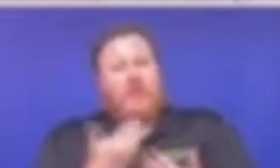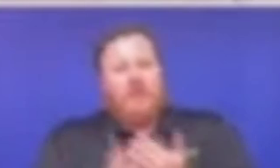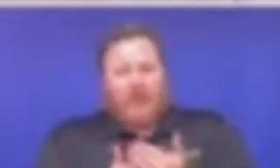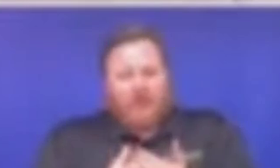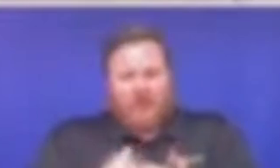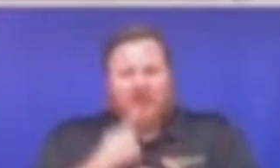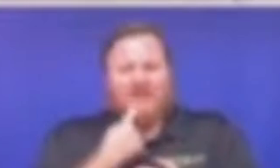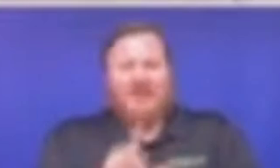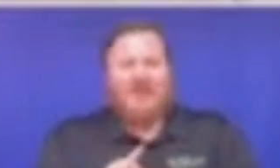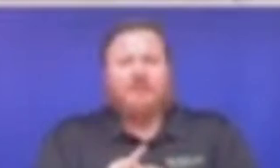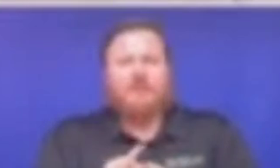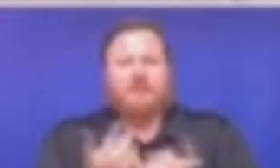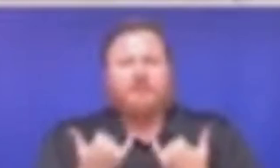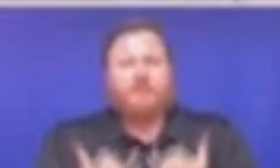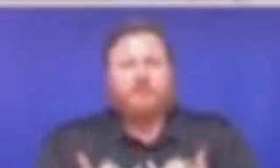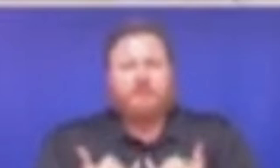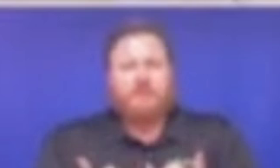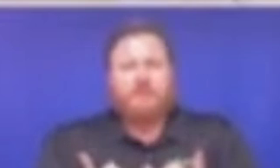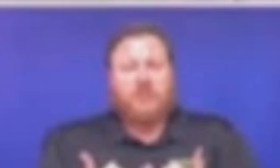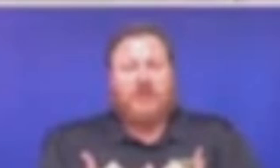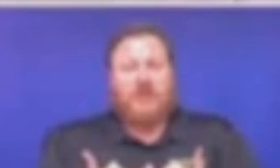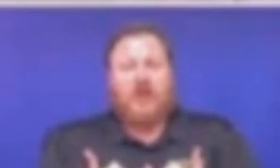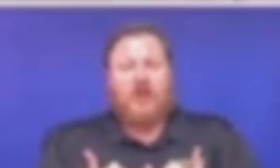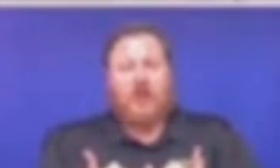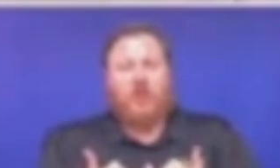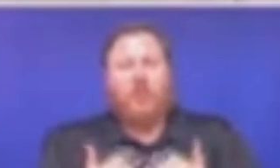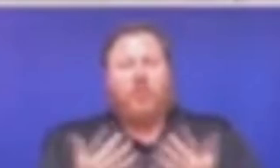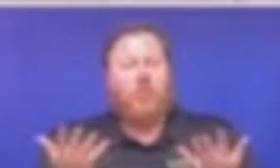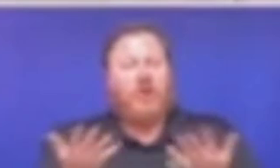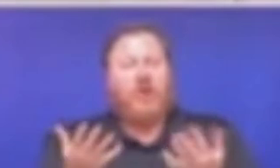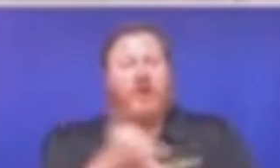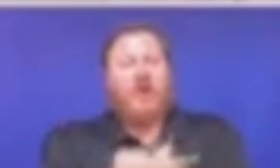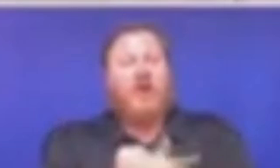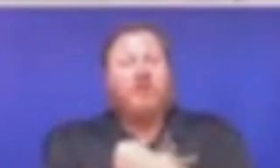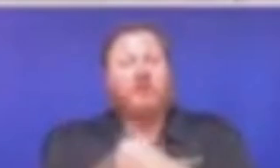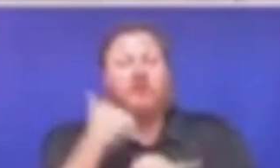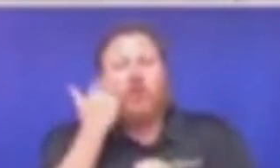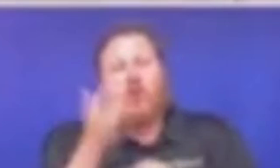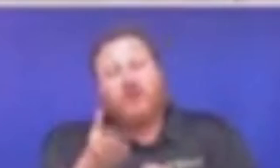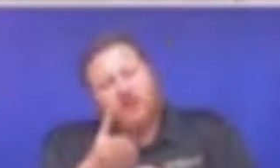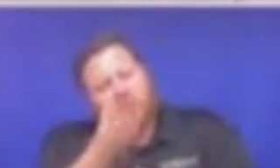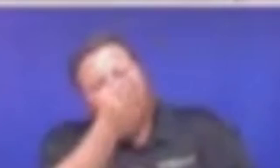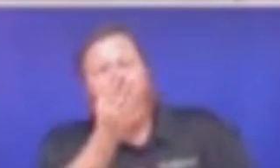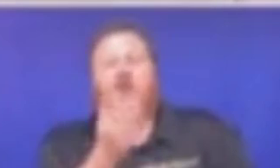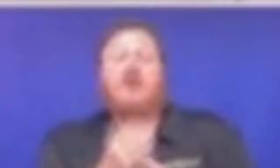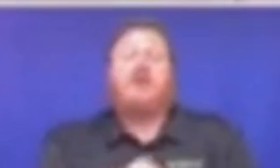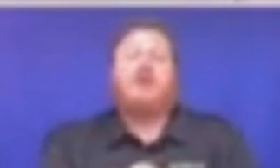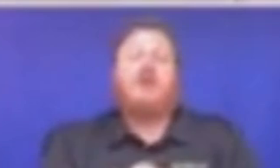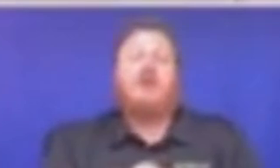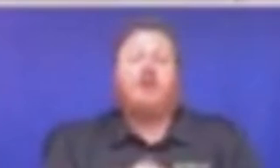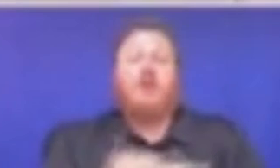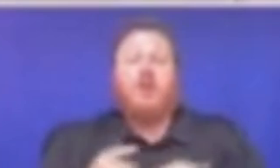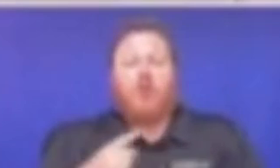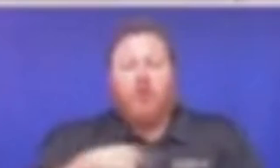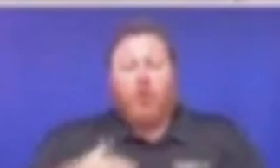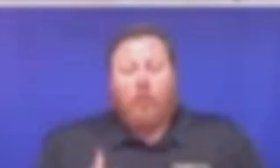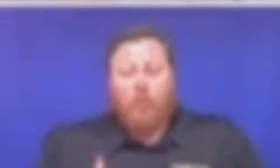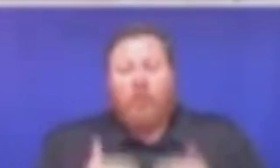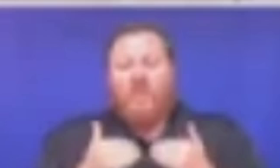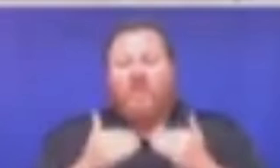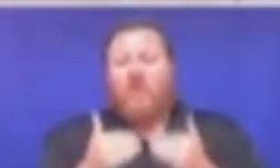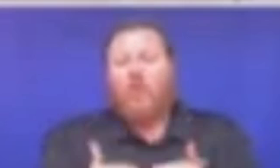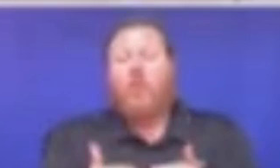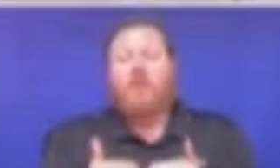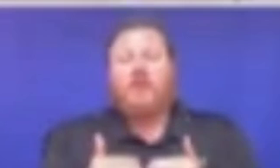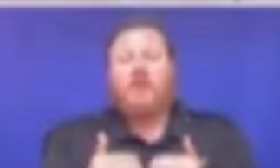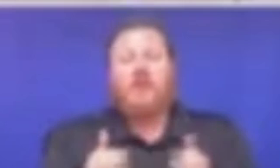even a reading of where this country seeks to be going. We are moving forward as